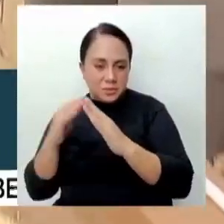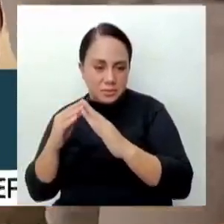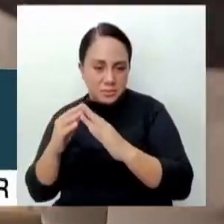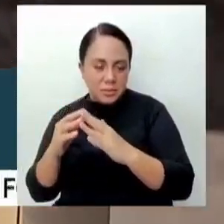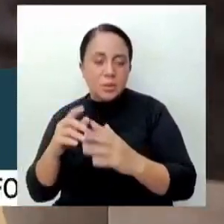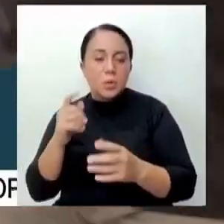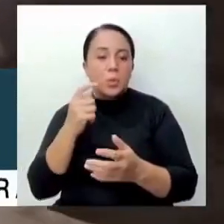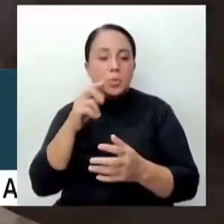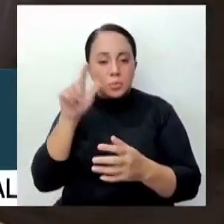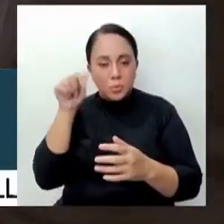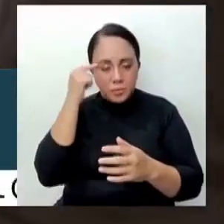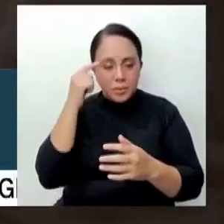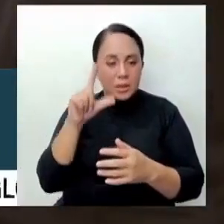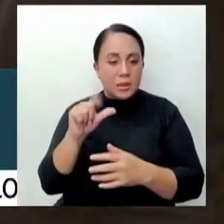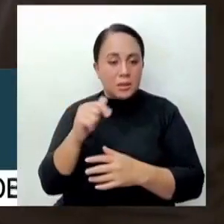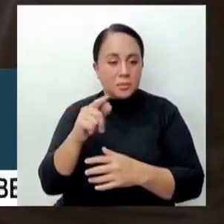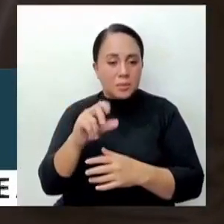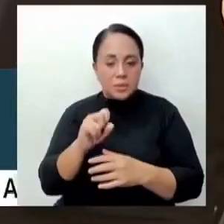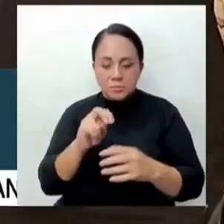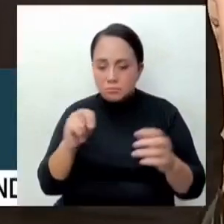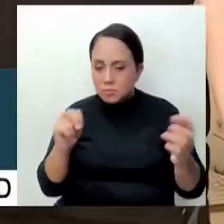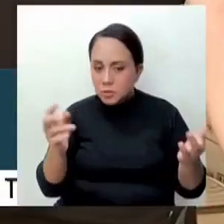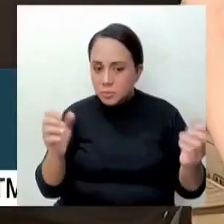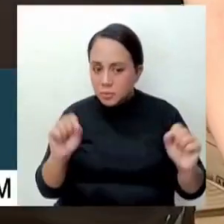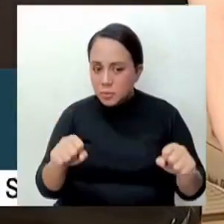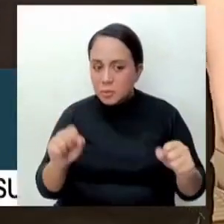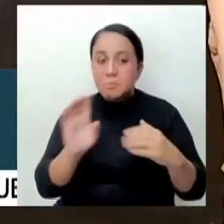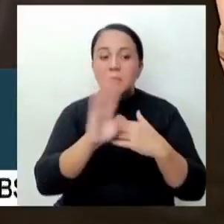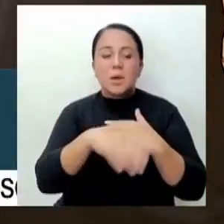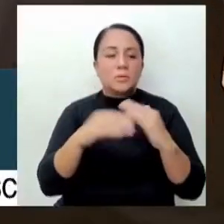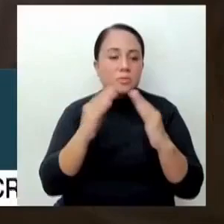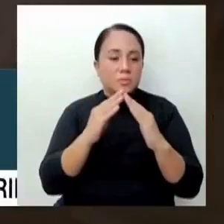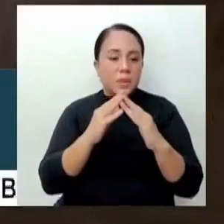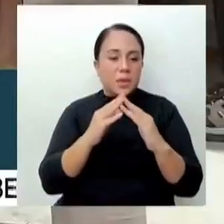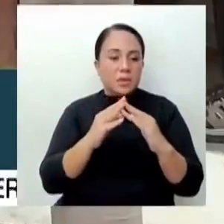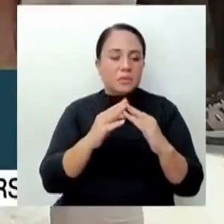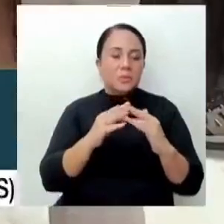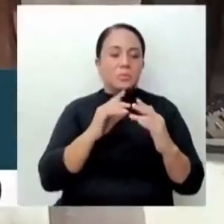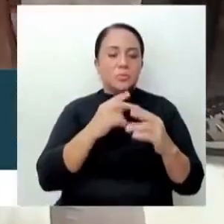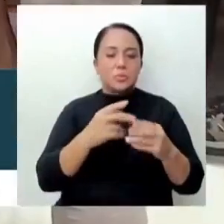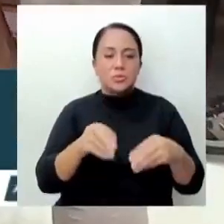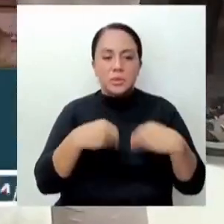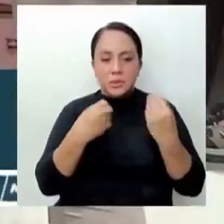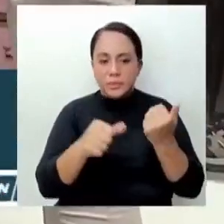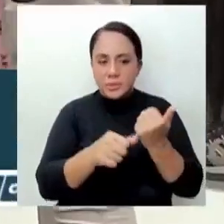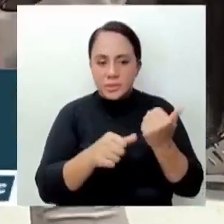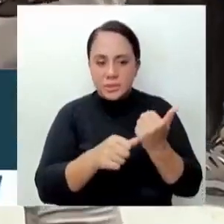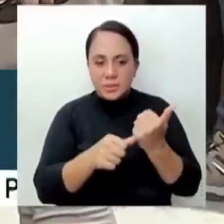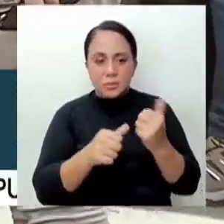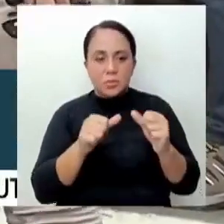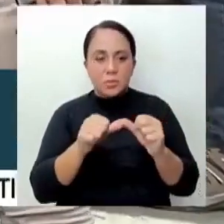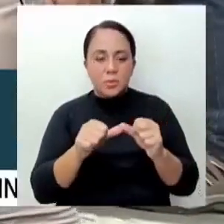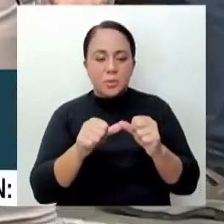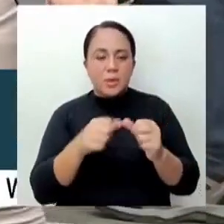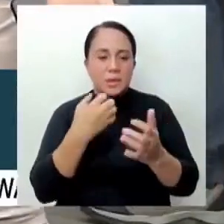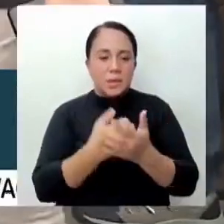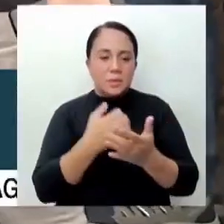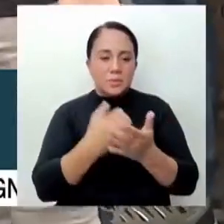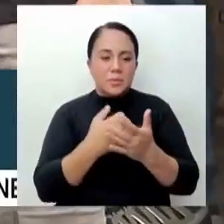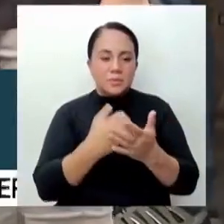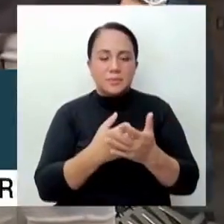Lagman, however, assures evacuees who return to their houses would still be given aid as they were considered economically